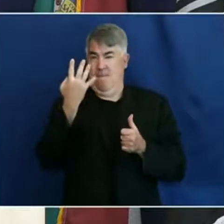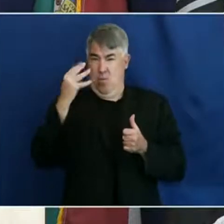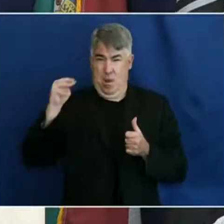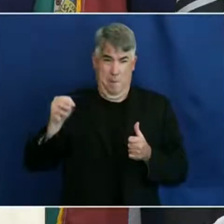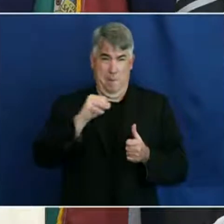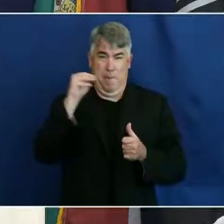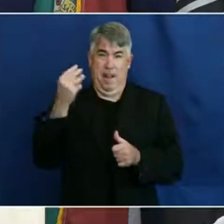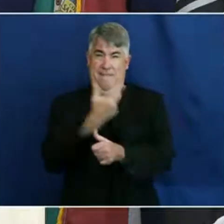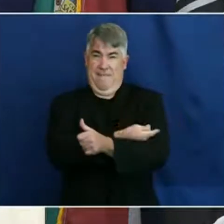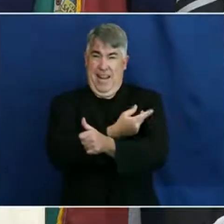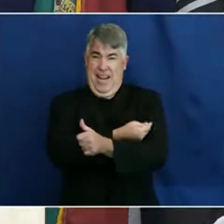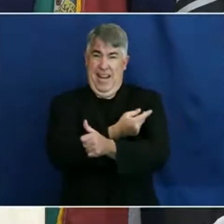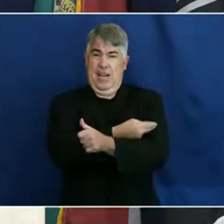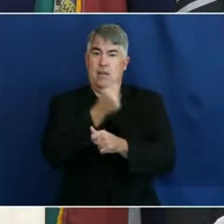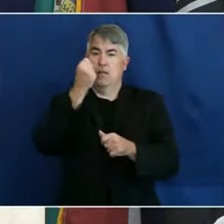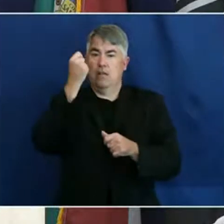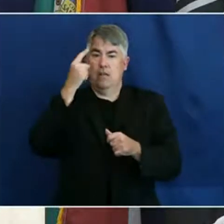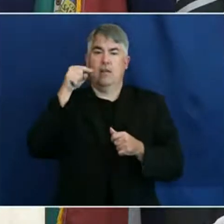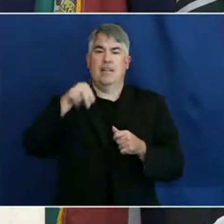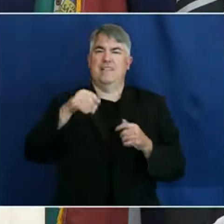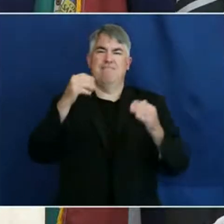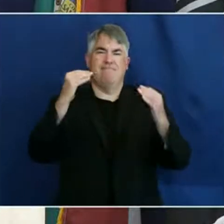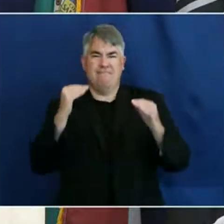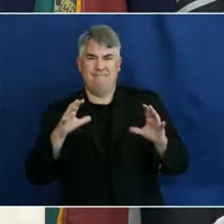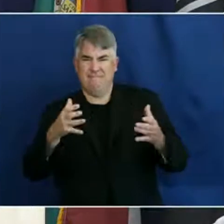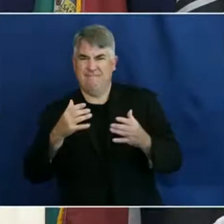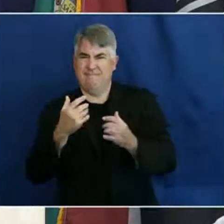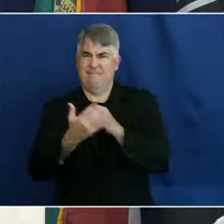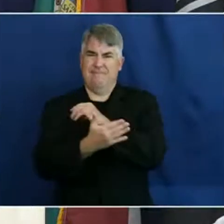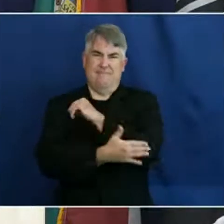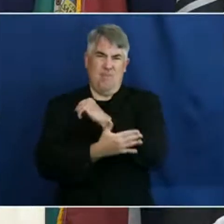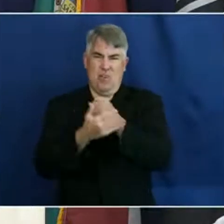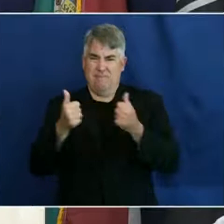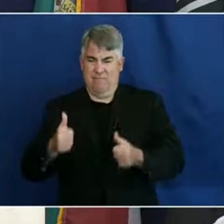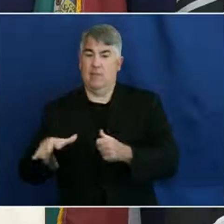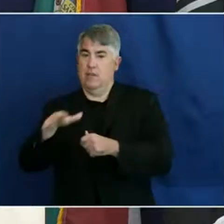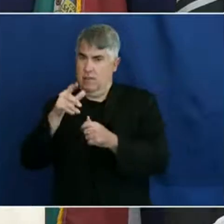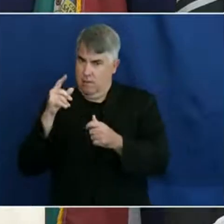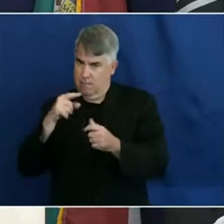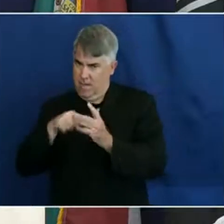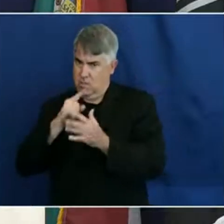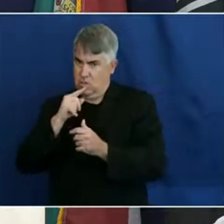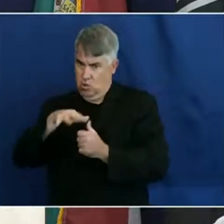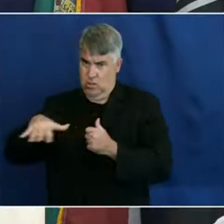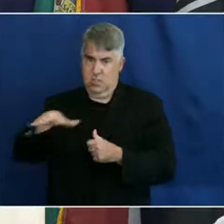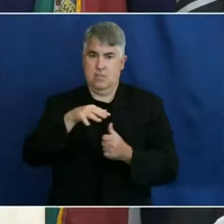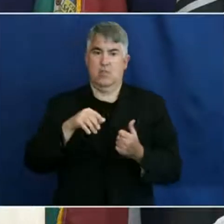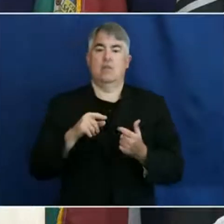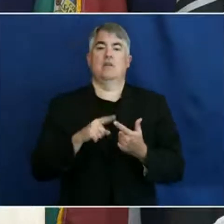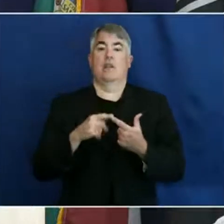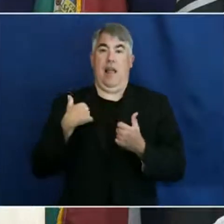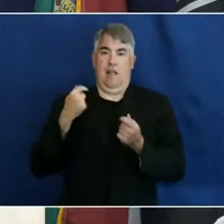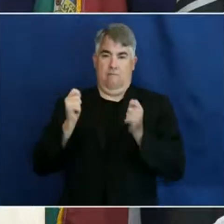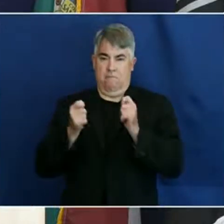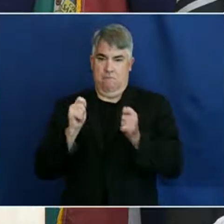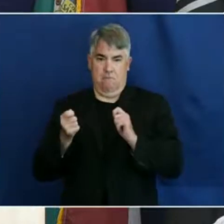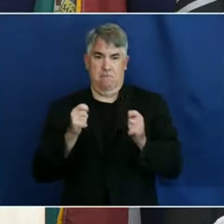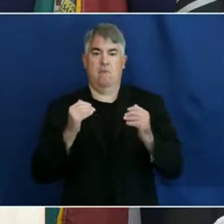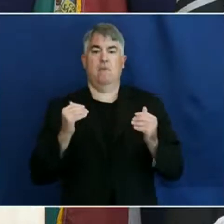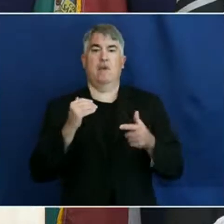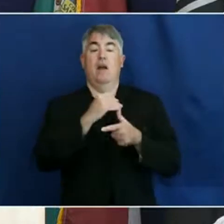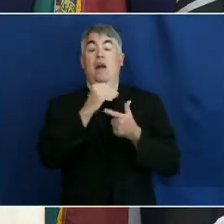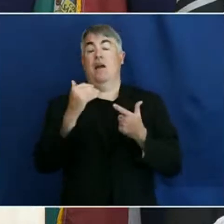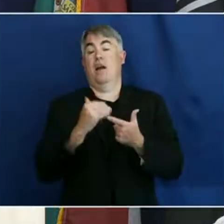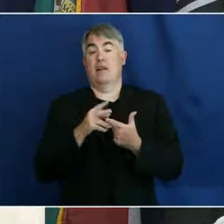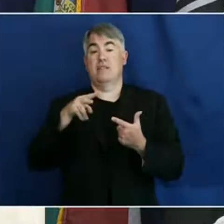vaccines in that HPI quartile 1, which is what triggered the revisions to the case system in the blueprint. And then the second was our case